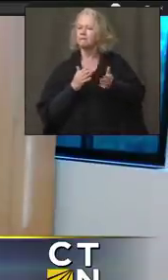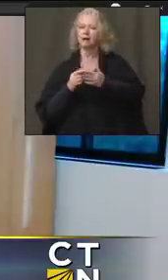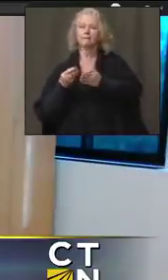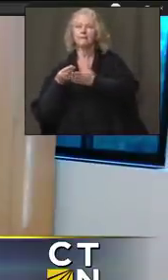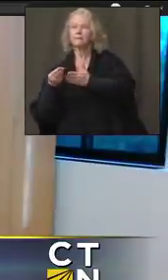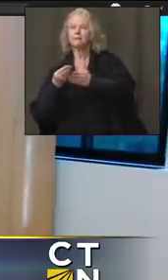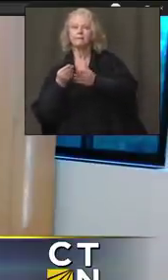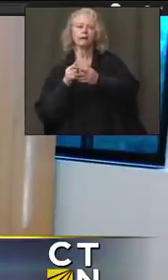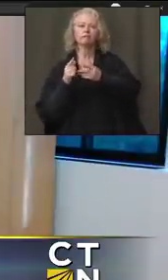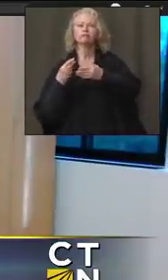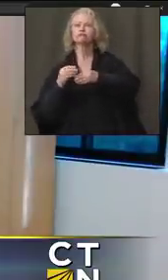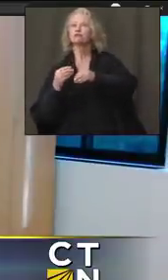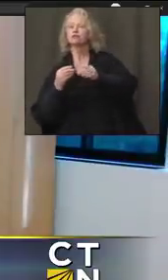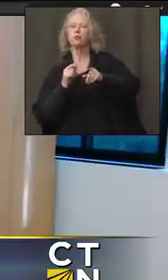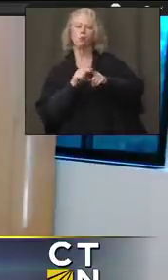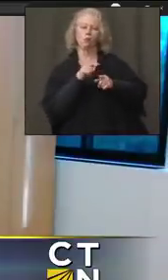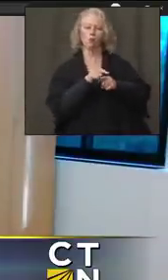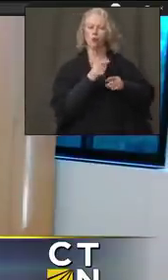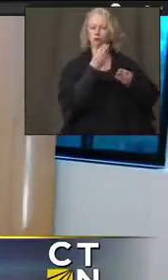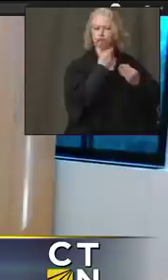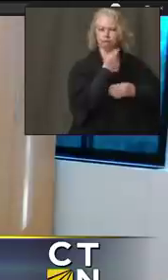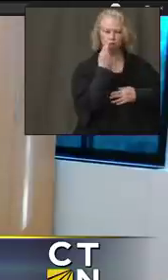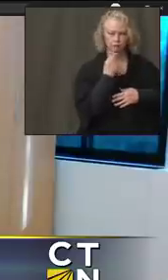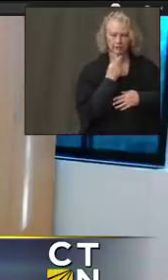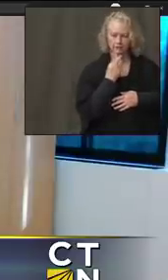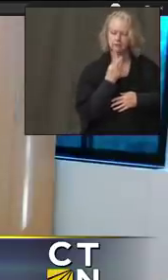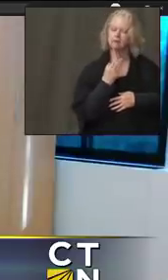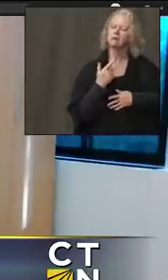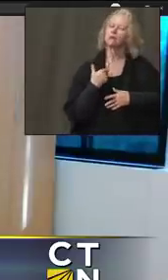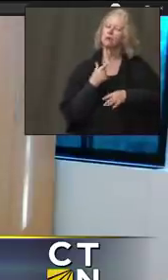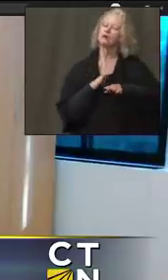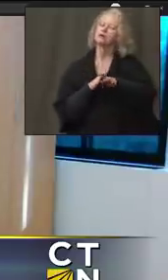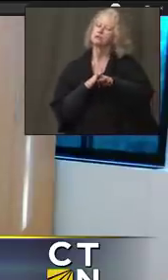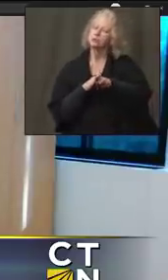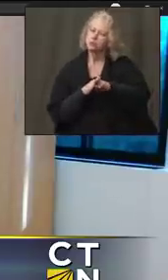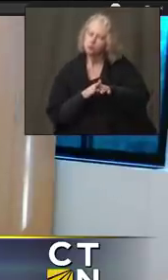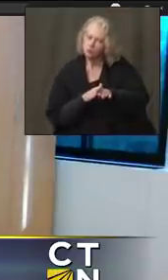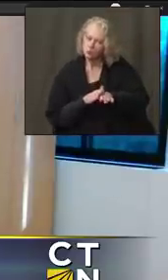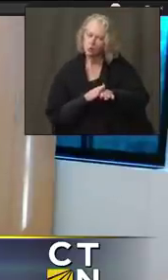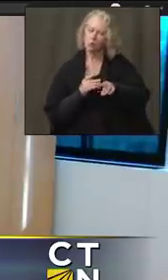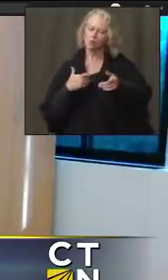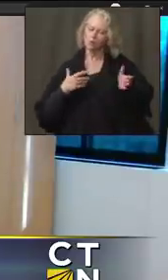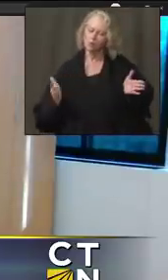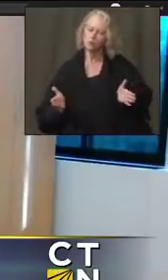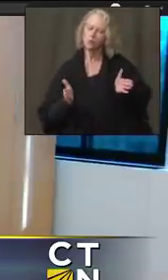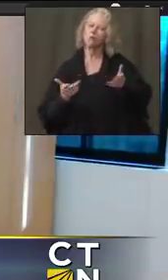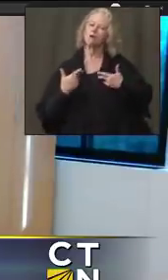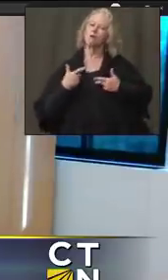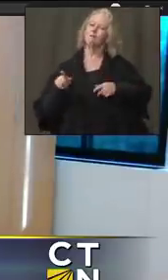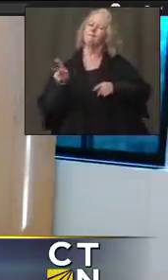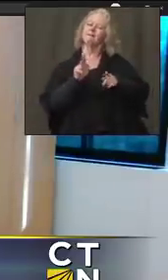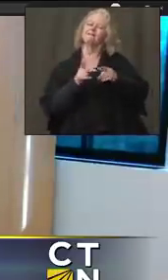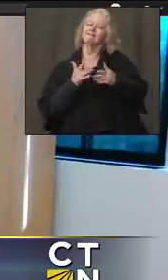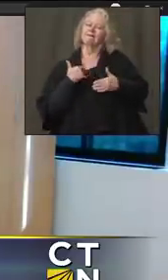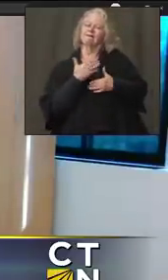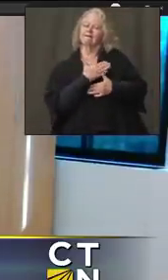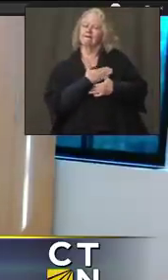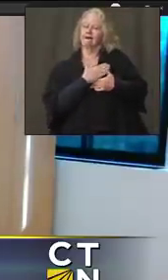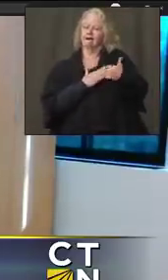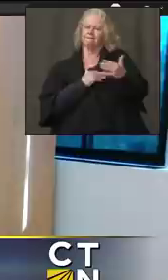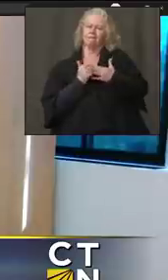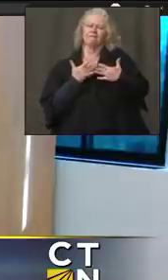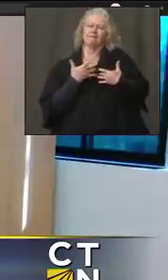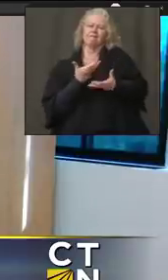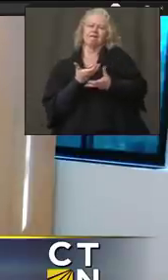is going to be a slow process. The marketing program will continue, and we're going to keep giving consumers confidence that they can go